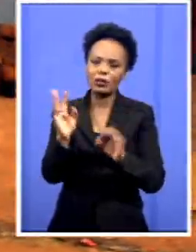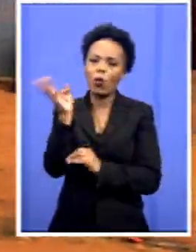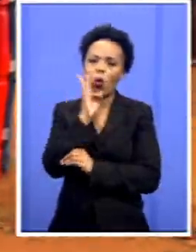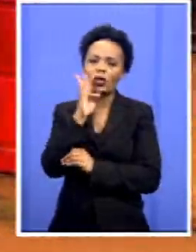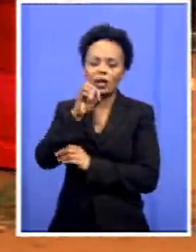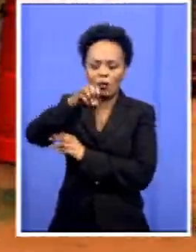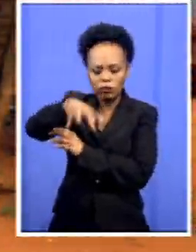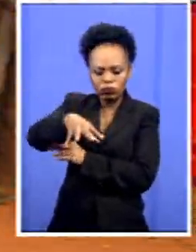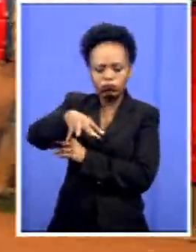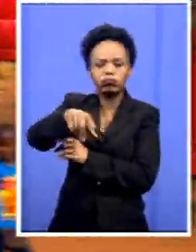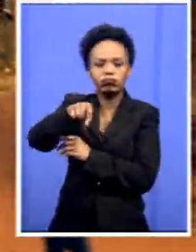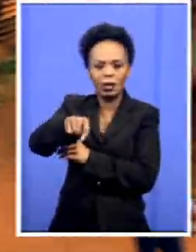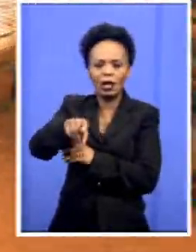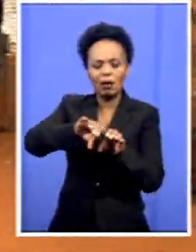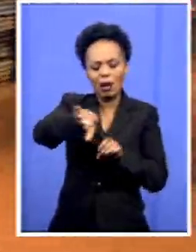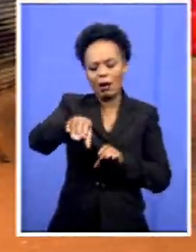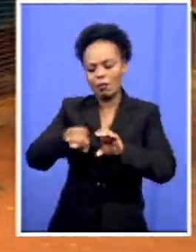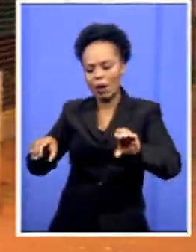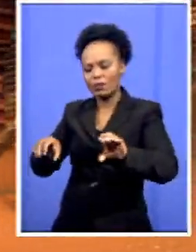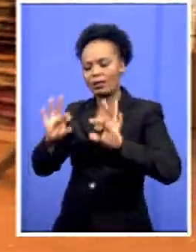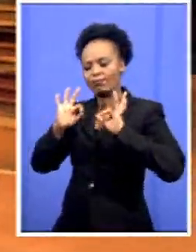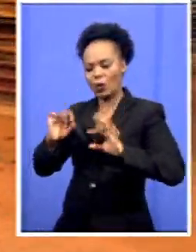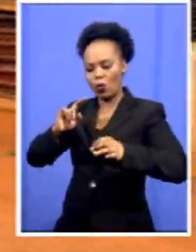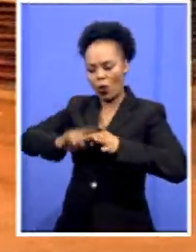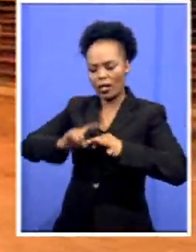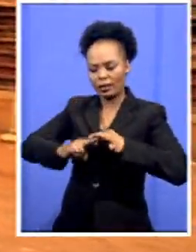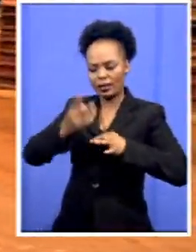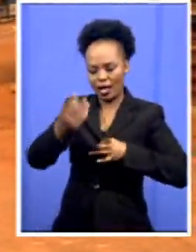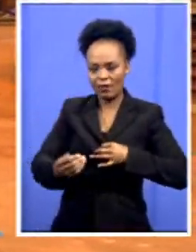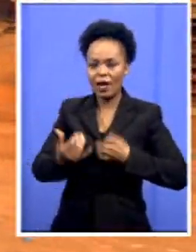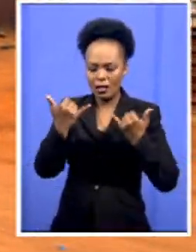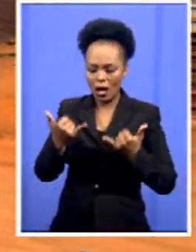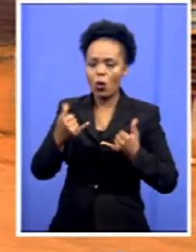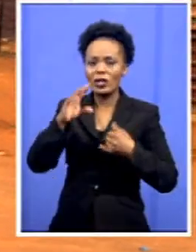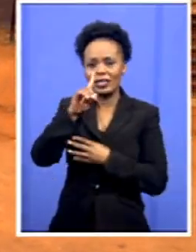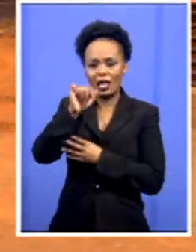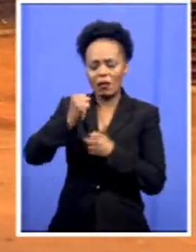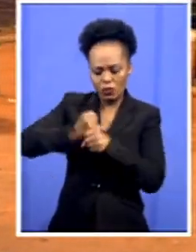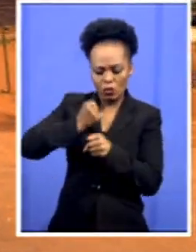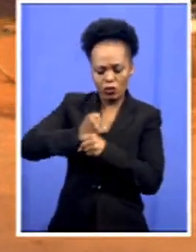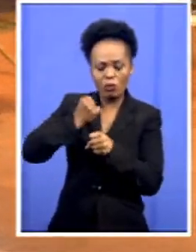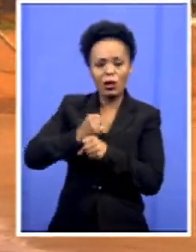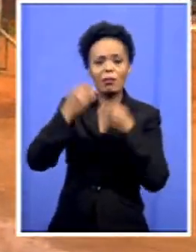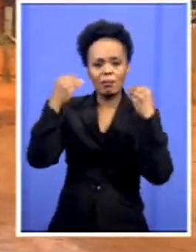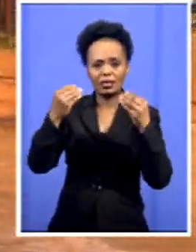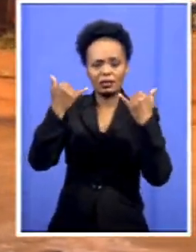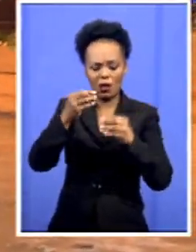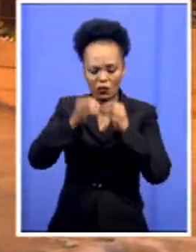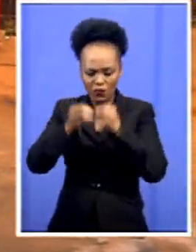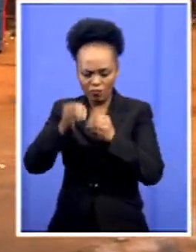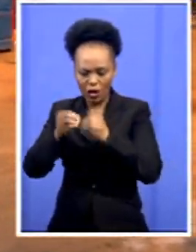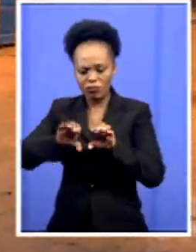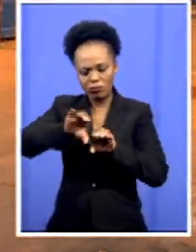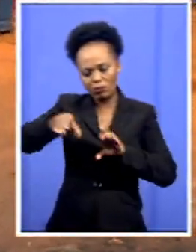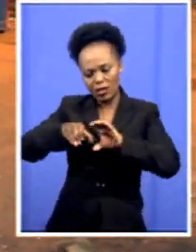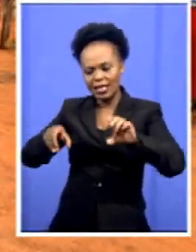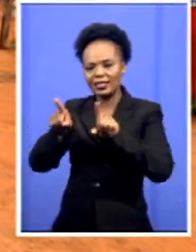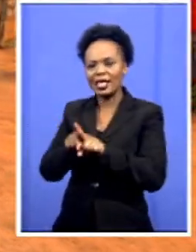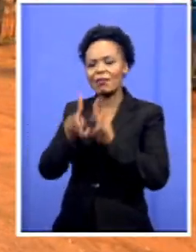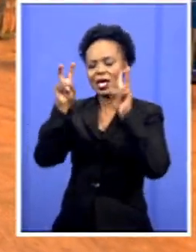those particular stands. So this is what we are currently doing in terms of the water. So we're busy with the reticulation as well as the